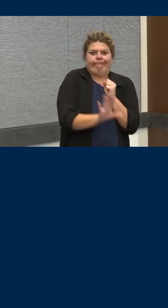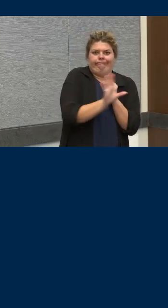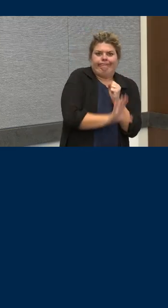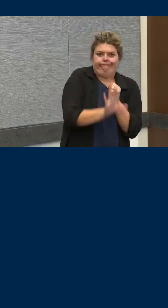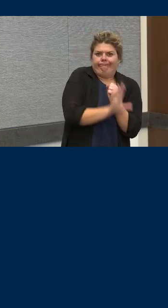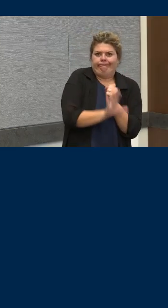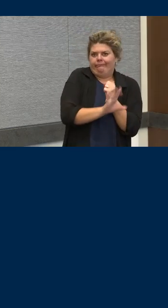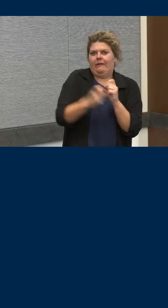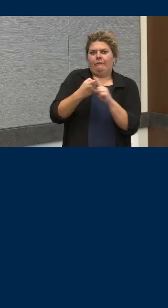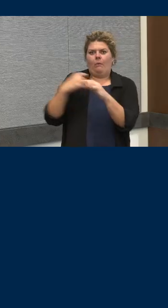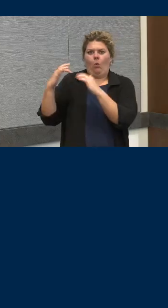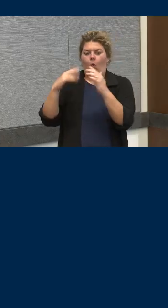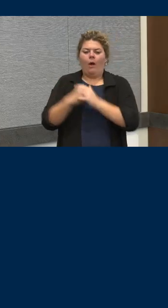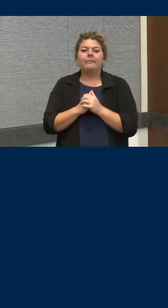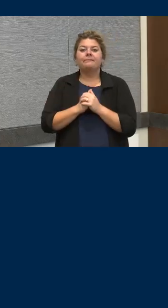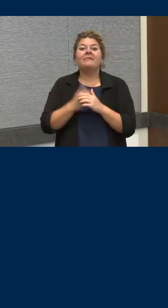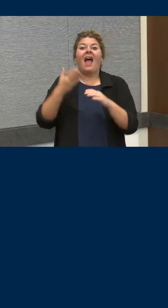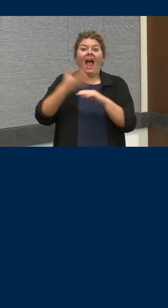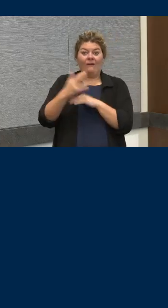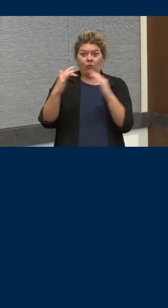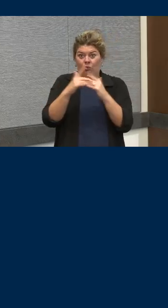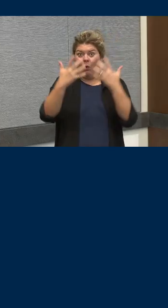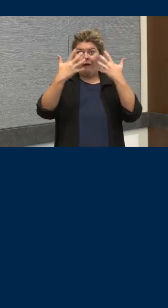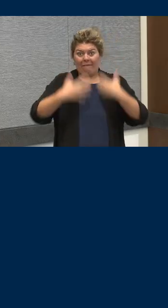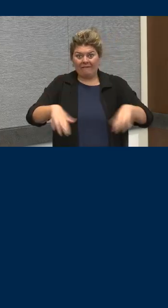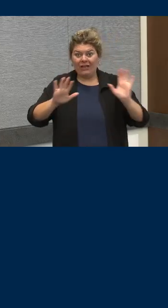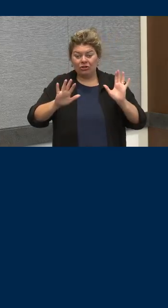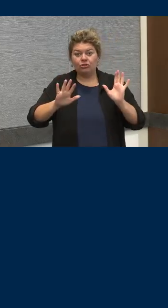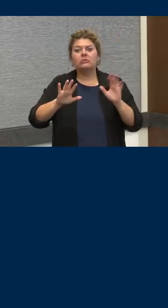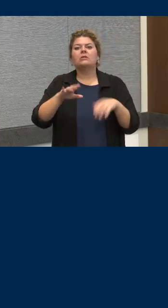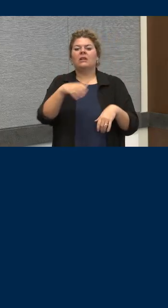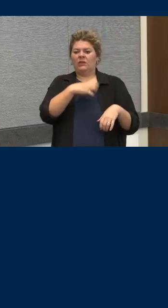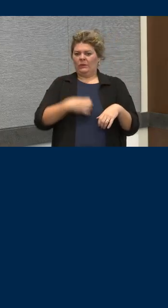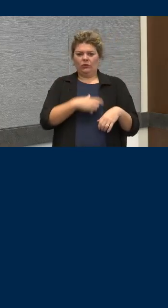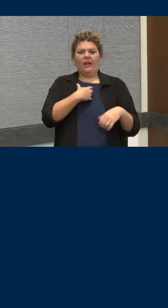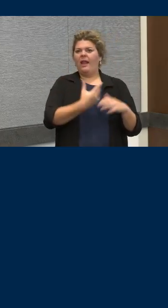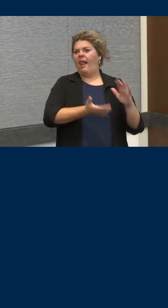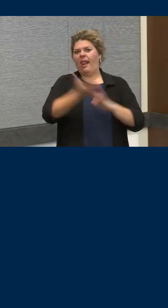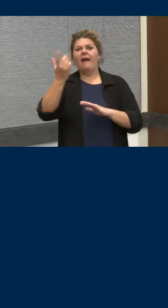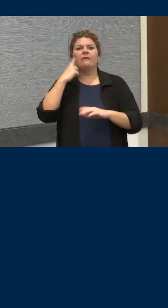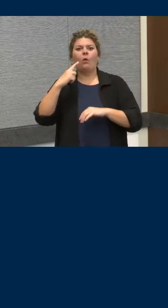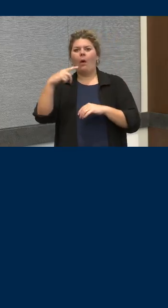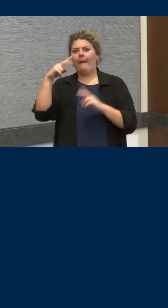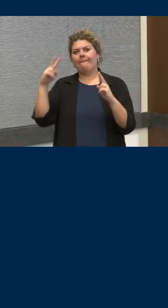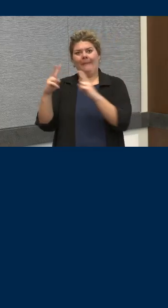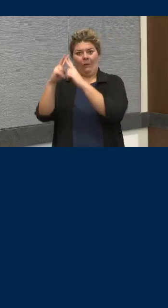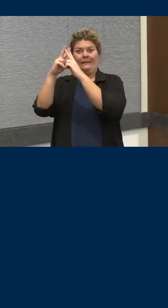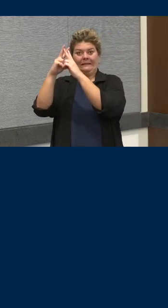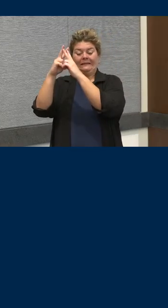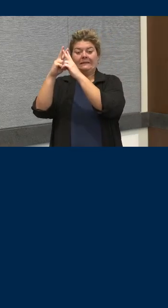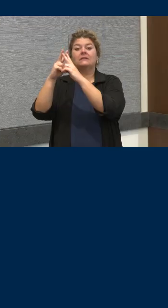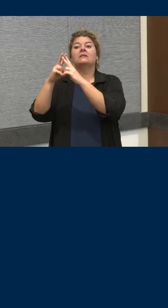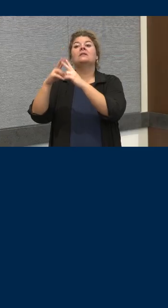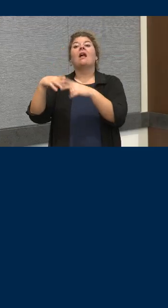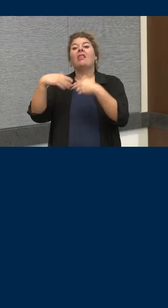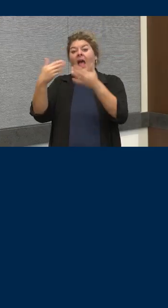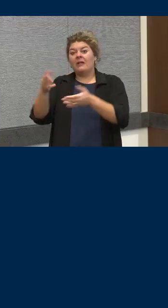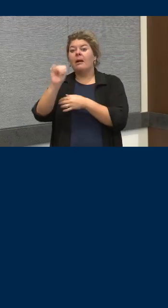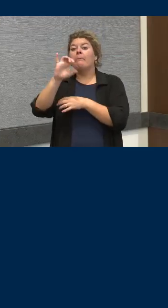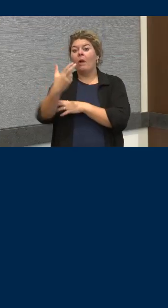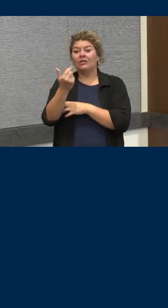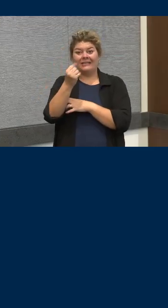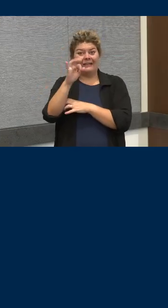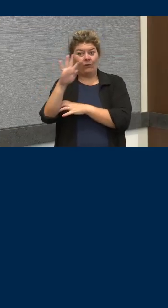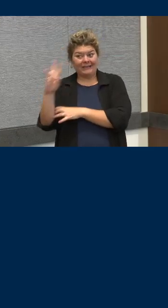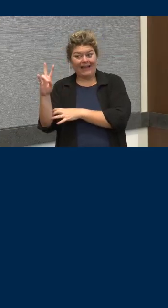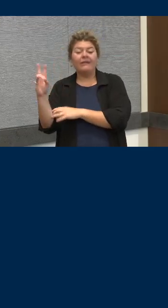alive. Almost as soon as the war ended, he left Switzerland for Paris, and then in March 1947,